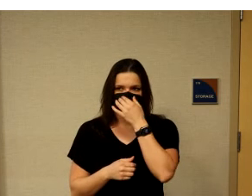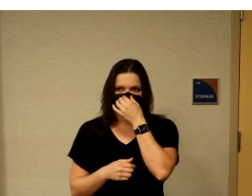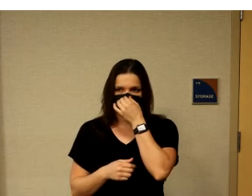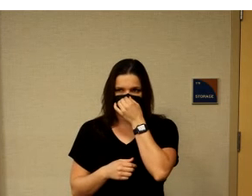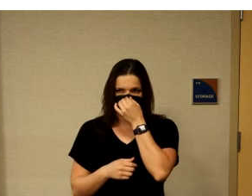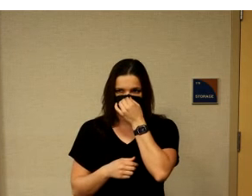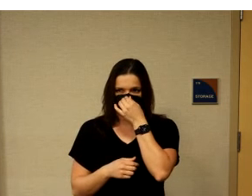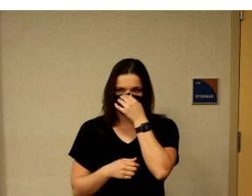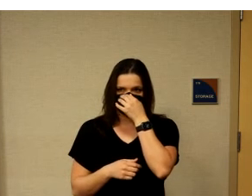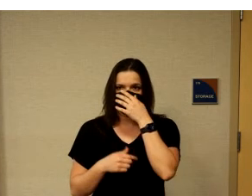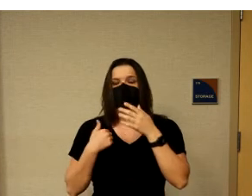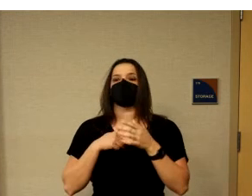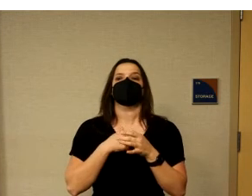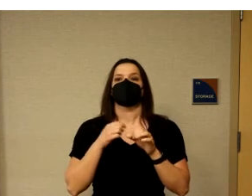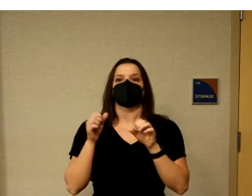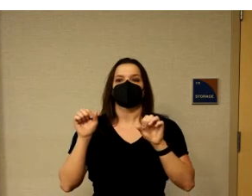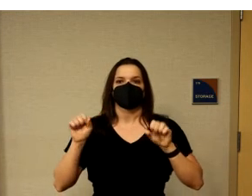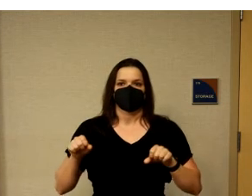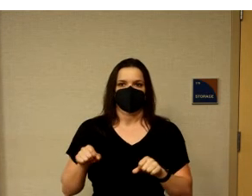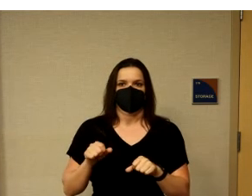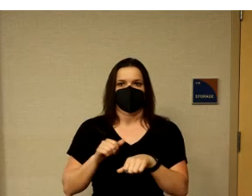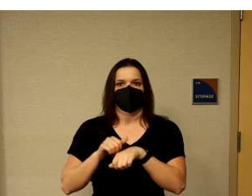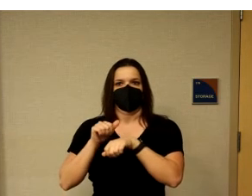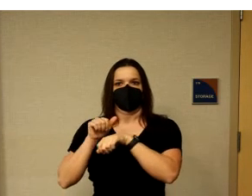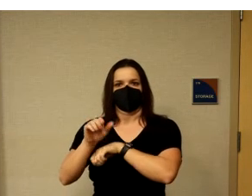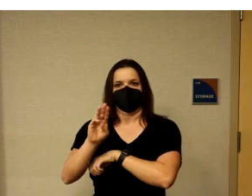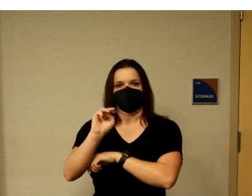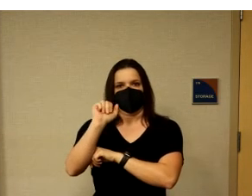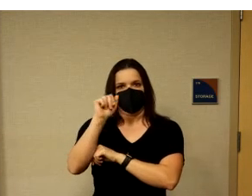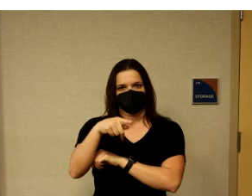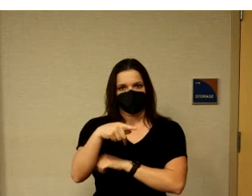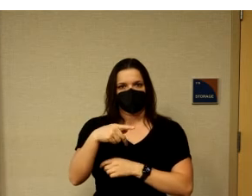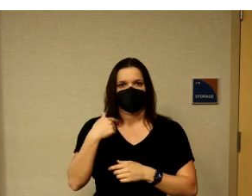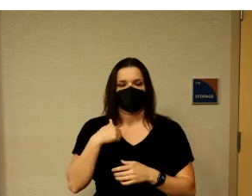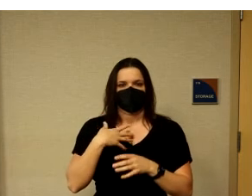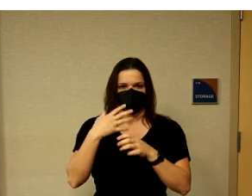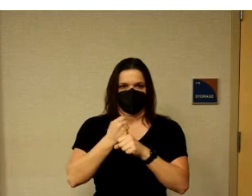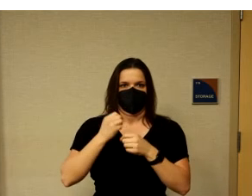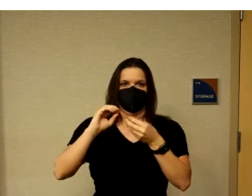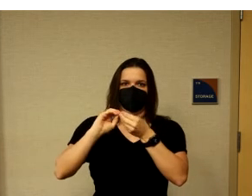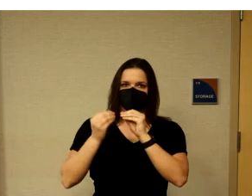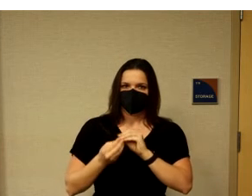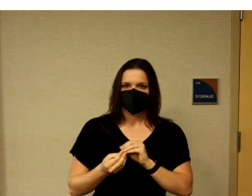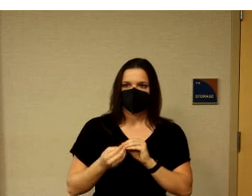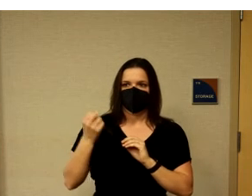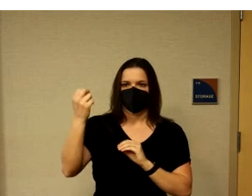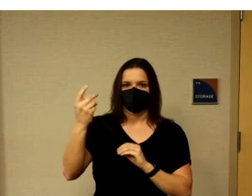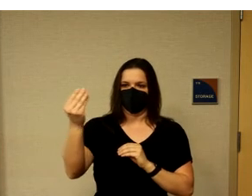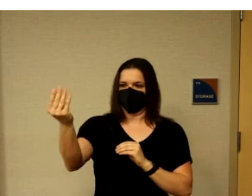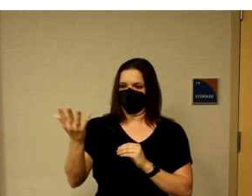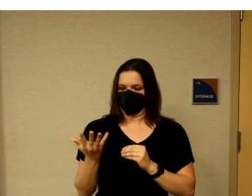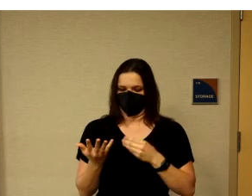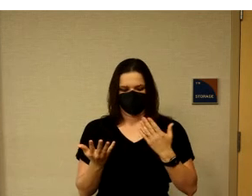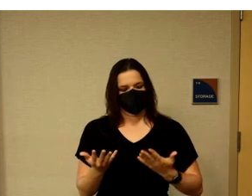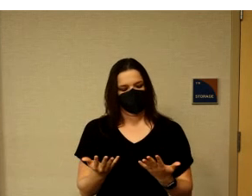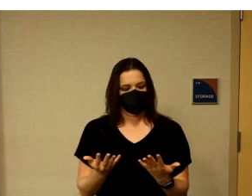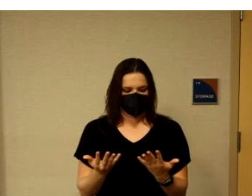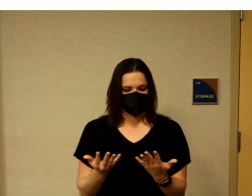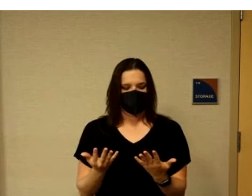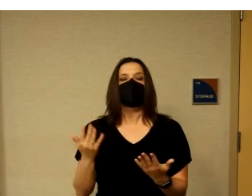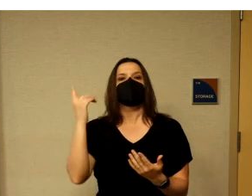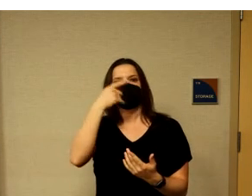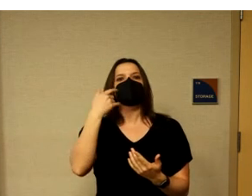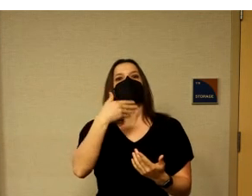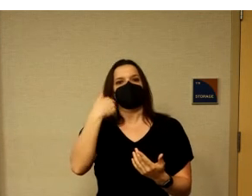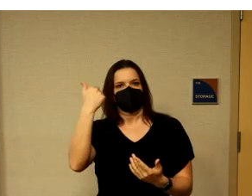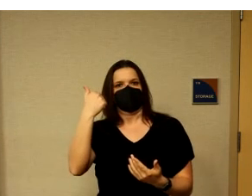we were able to, submit the map, and we got numbers back. So this looks a lot better.